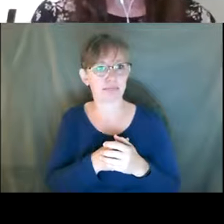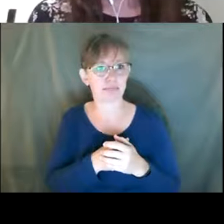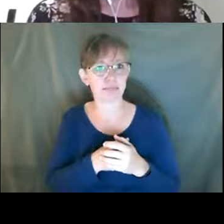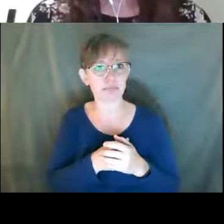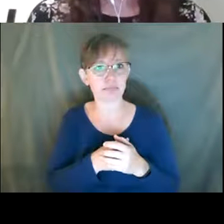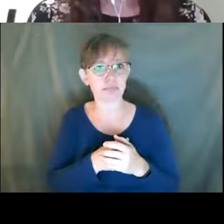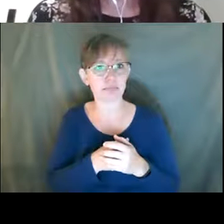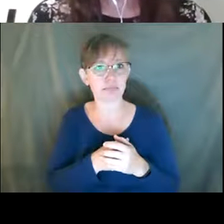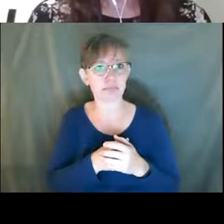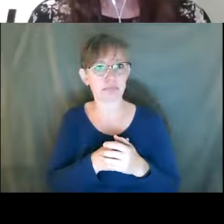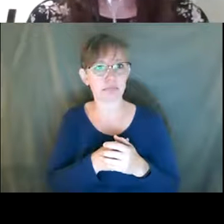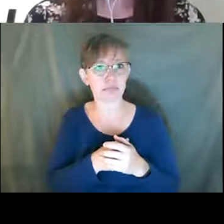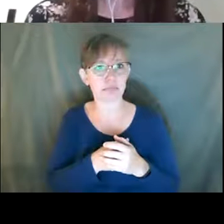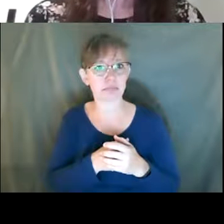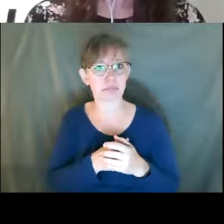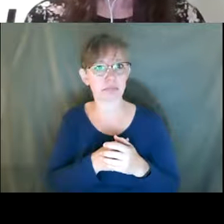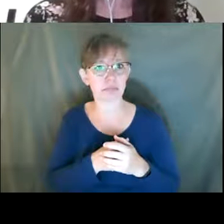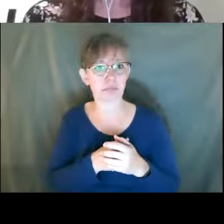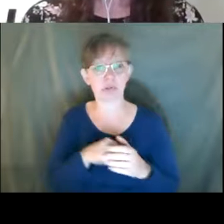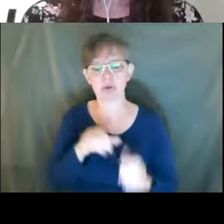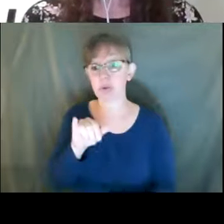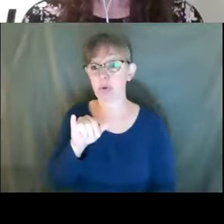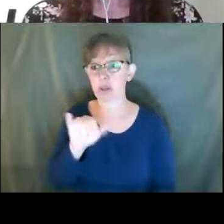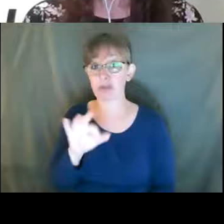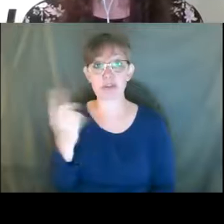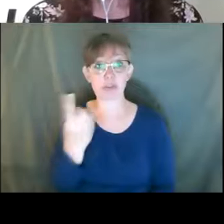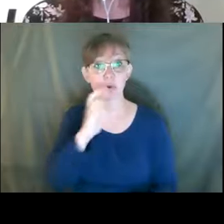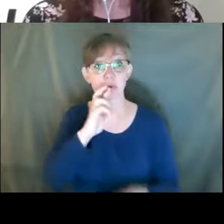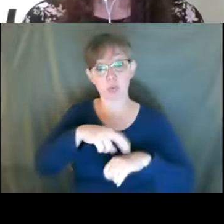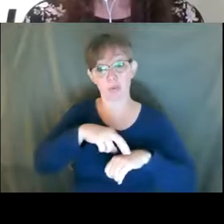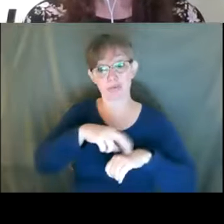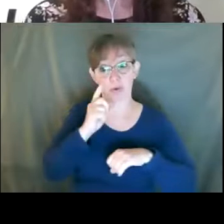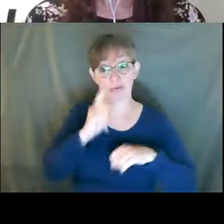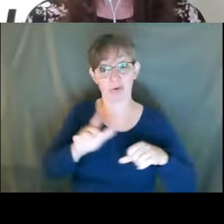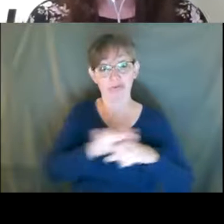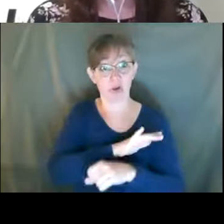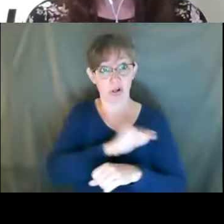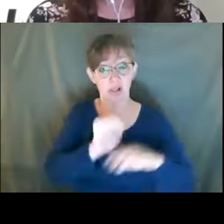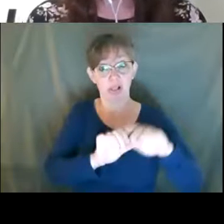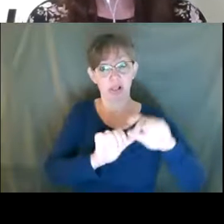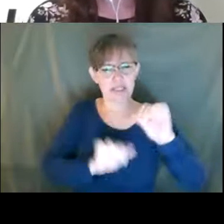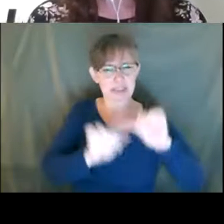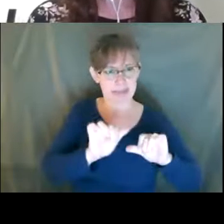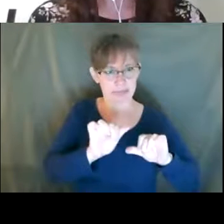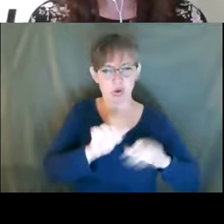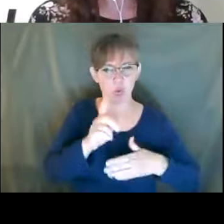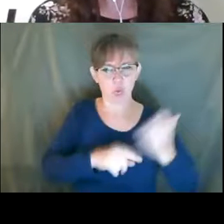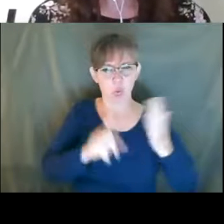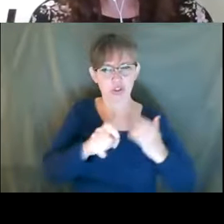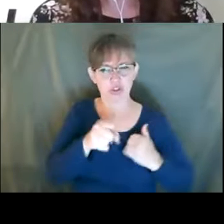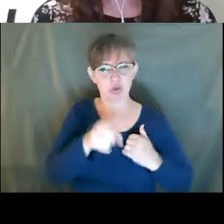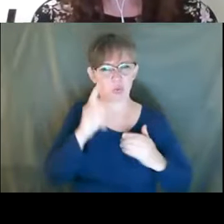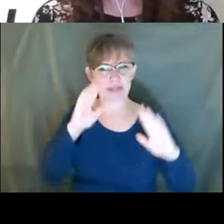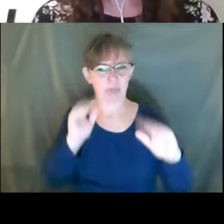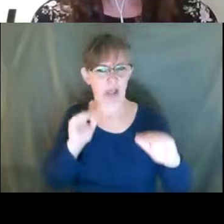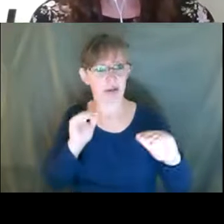So what to expect if someone is referred for a full assessment. So if someone you care about needs a